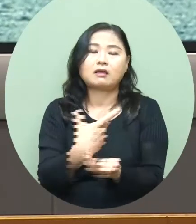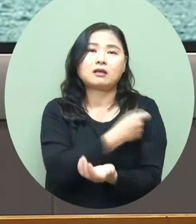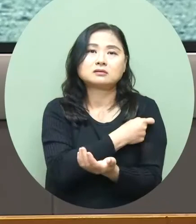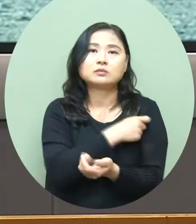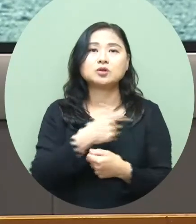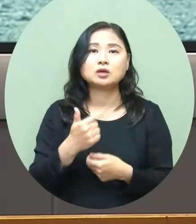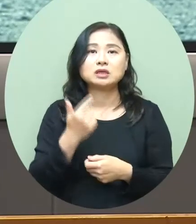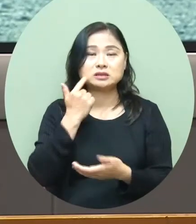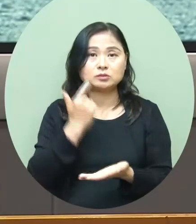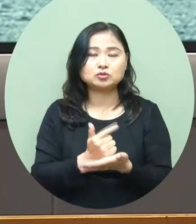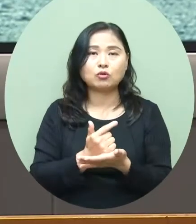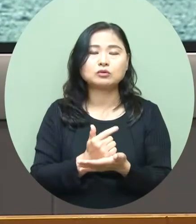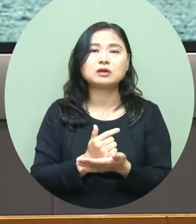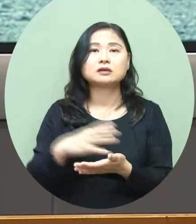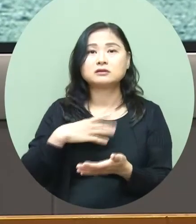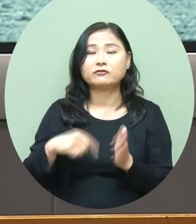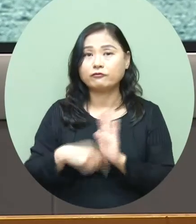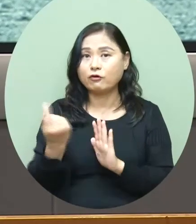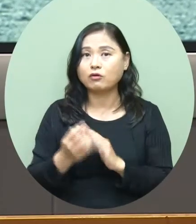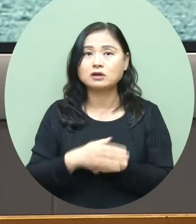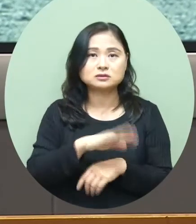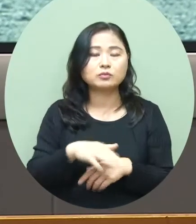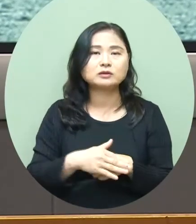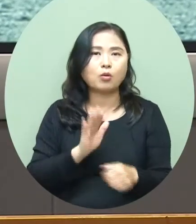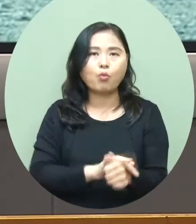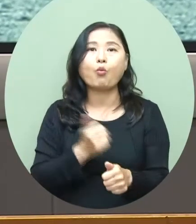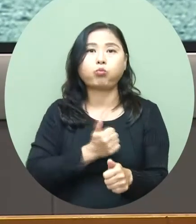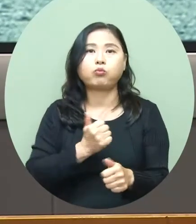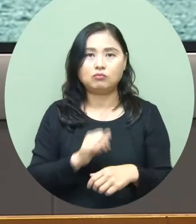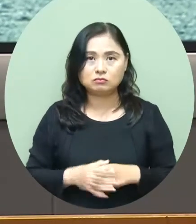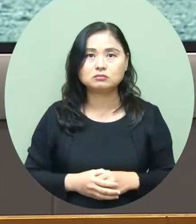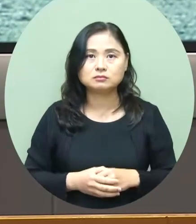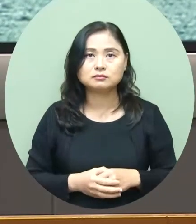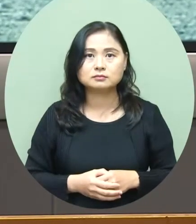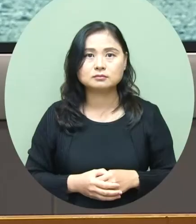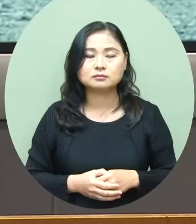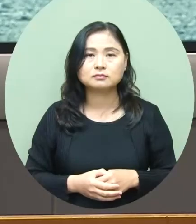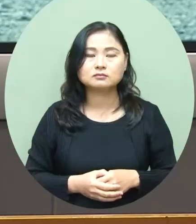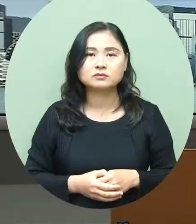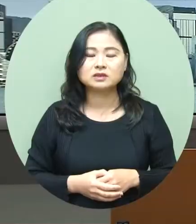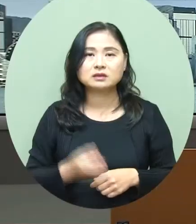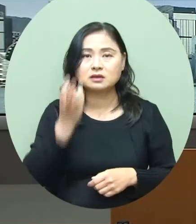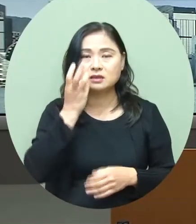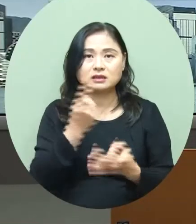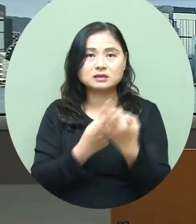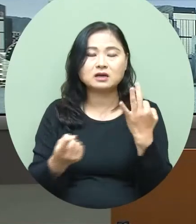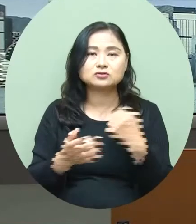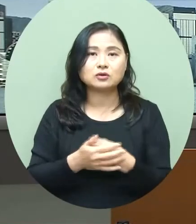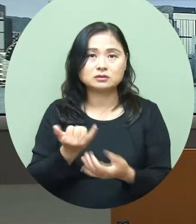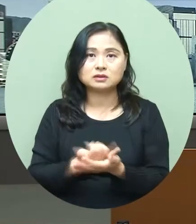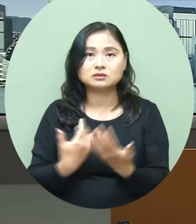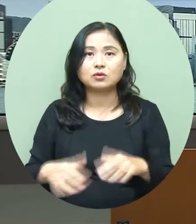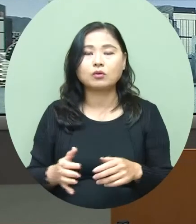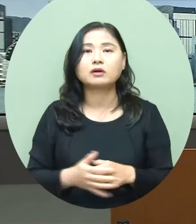per 10,000. That shows, therefore, for among children, vaccination is also very effective to prevent serious